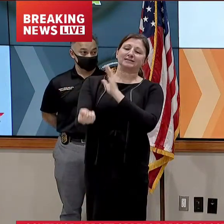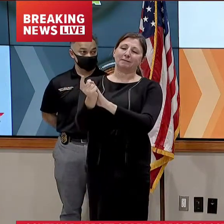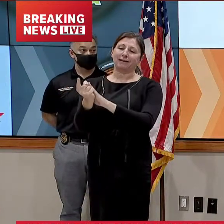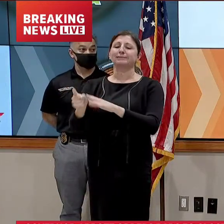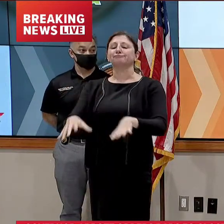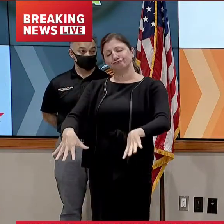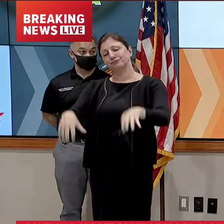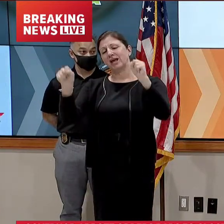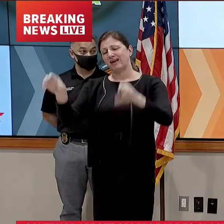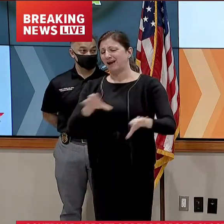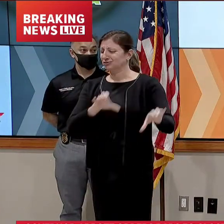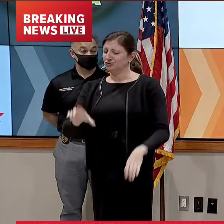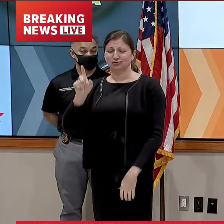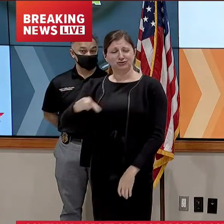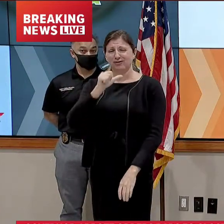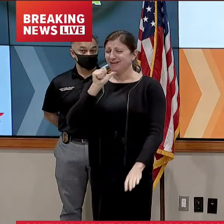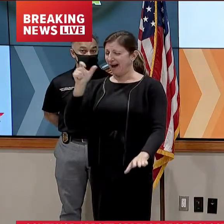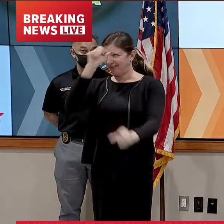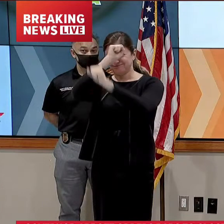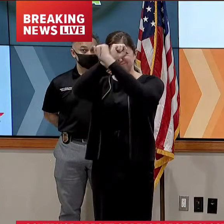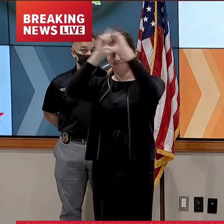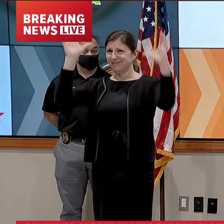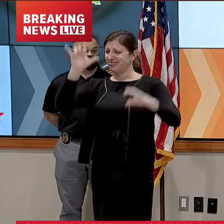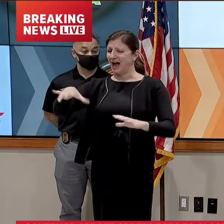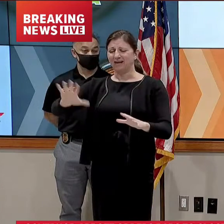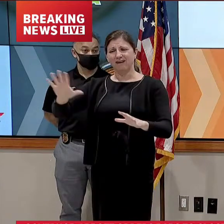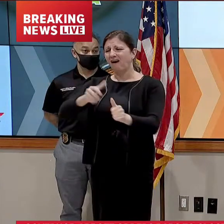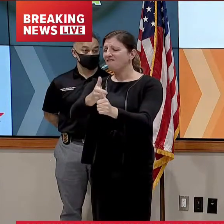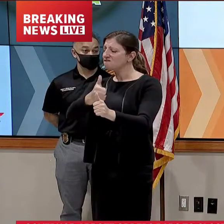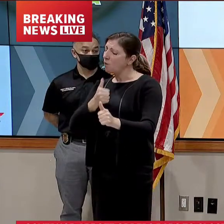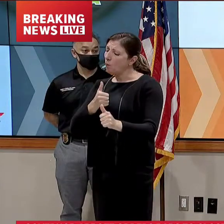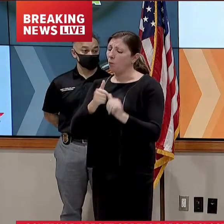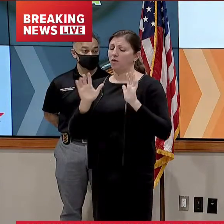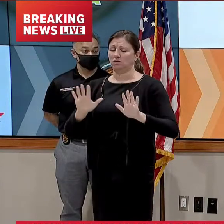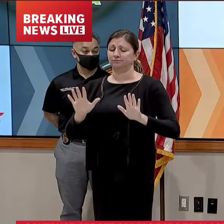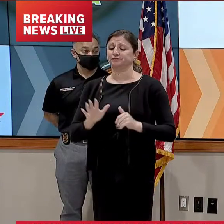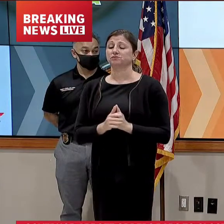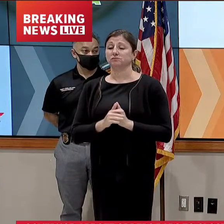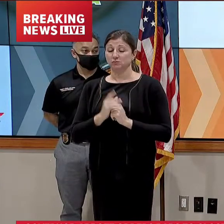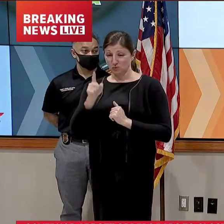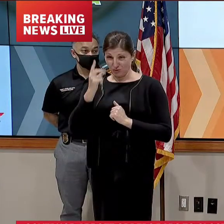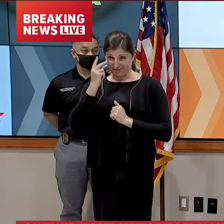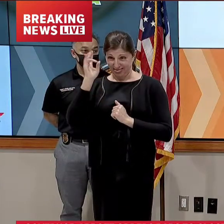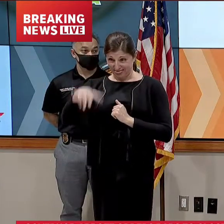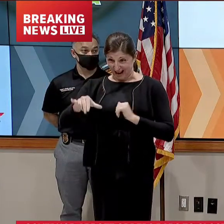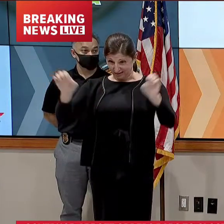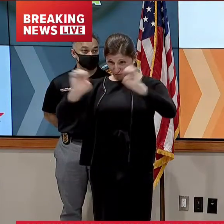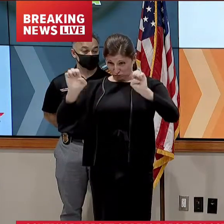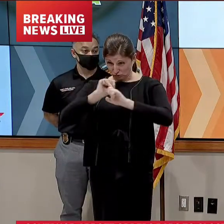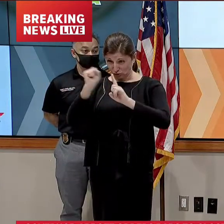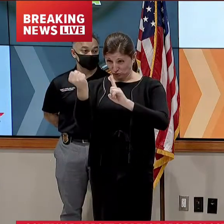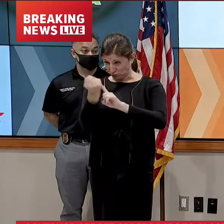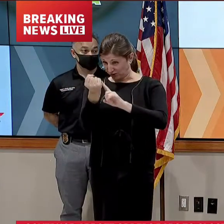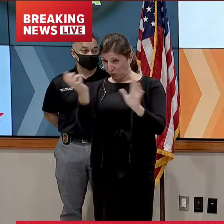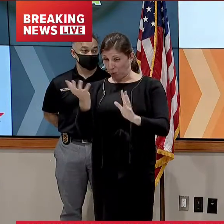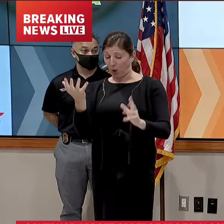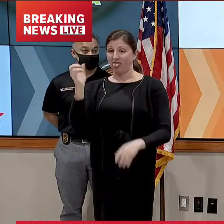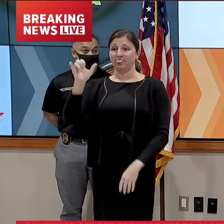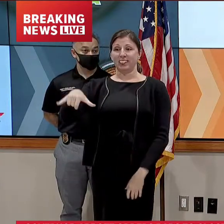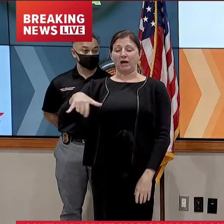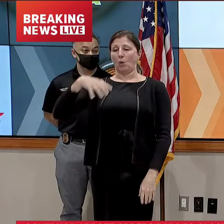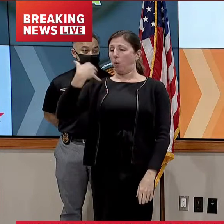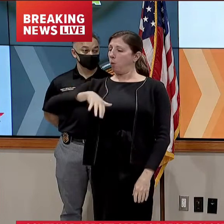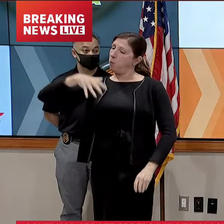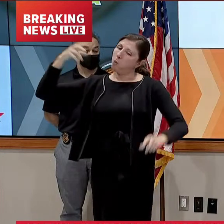That is not how we should be thinking about this. We have to avoid that. When you see that kind of situation, that's the story of New